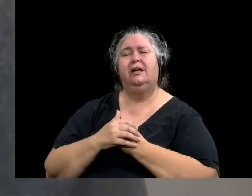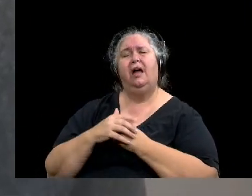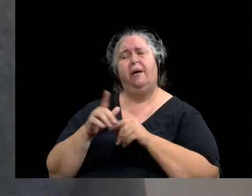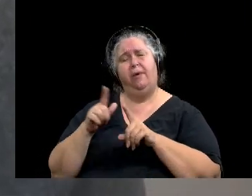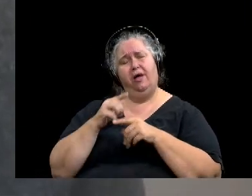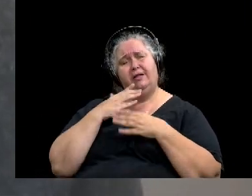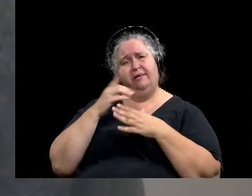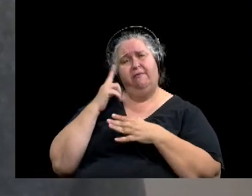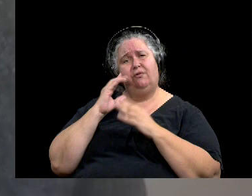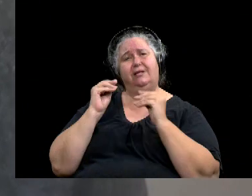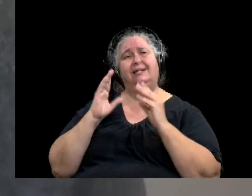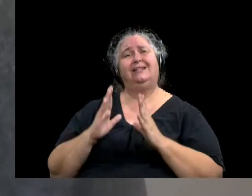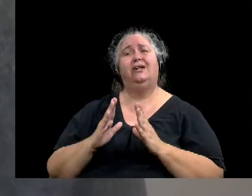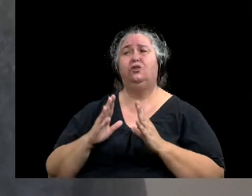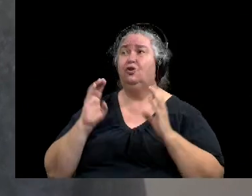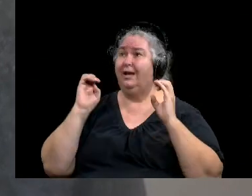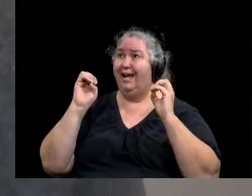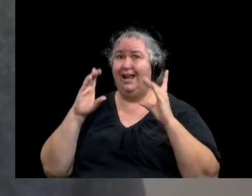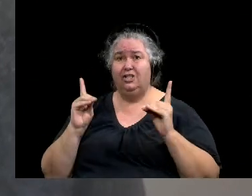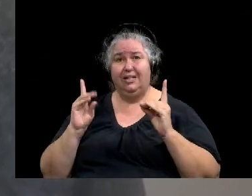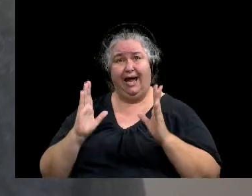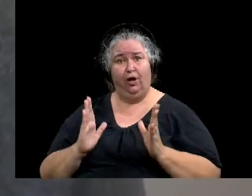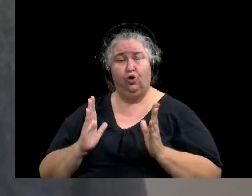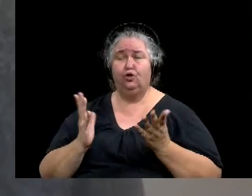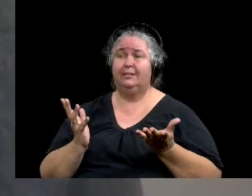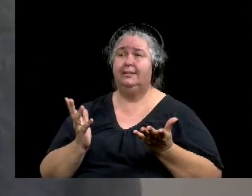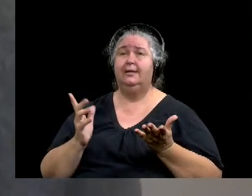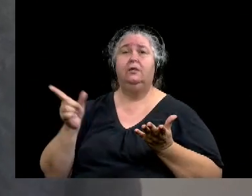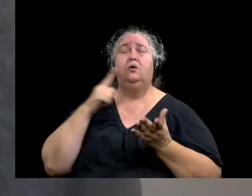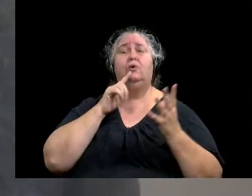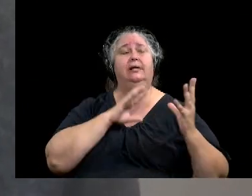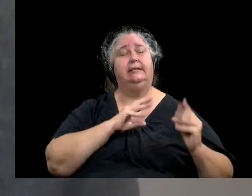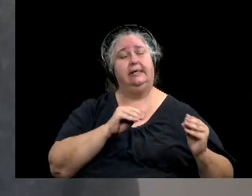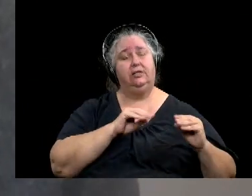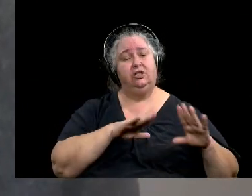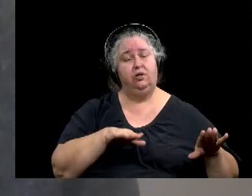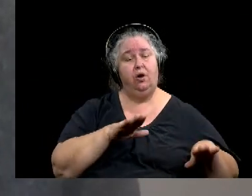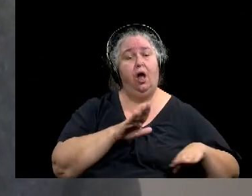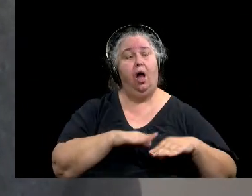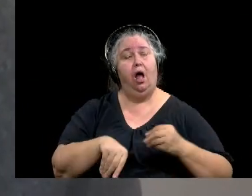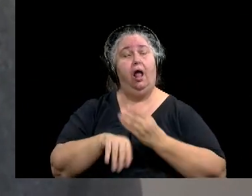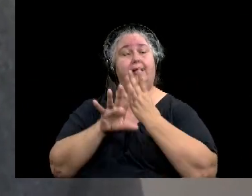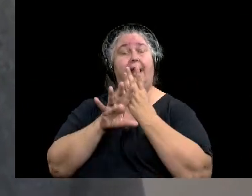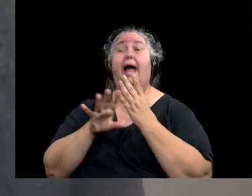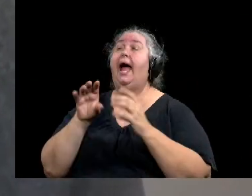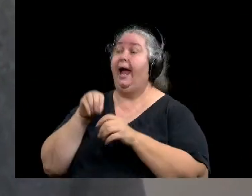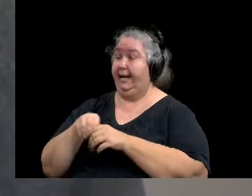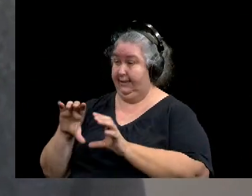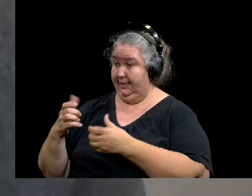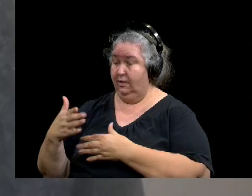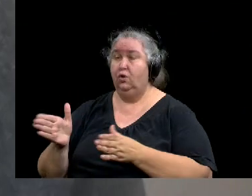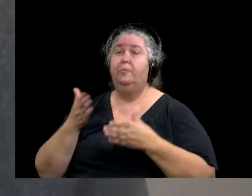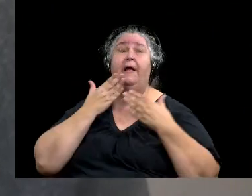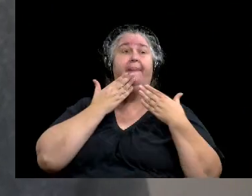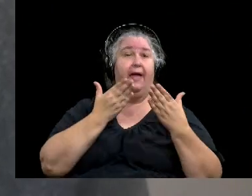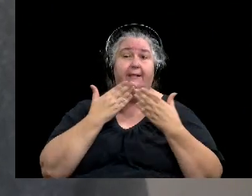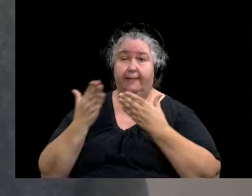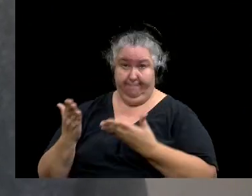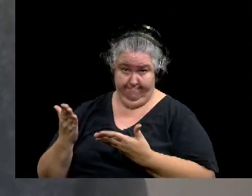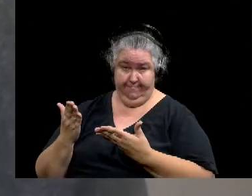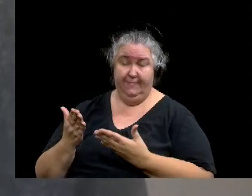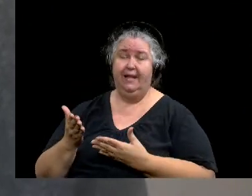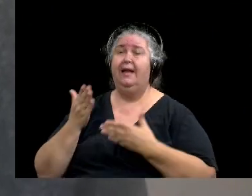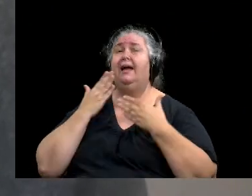for the teachers, the educators, those who are teaching children online and in the classroom. To them, thank you. I'm